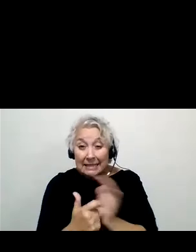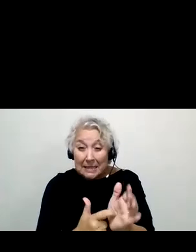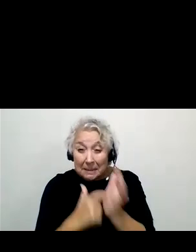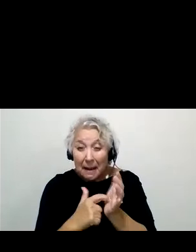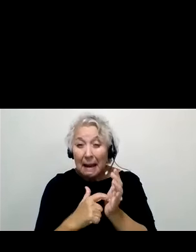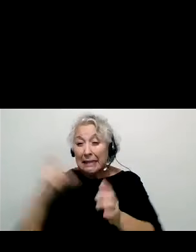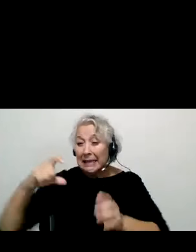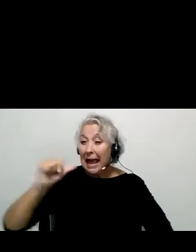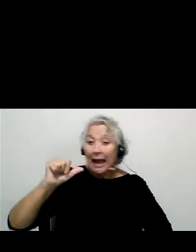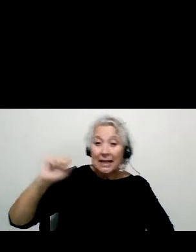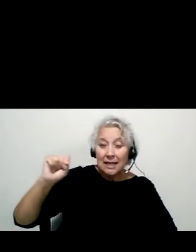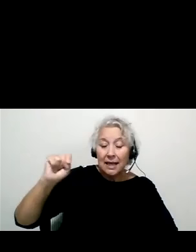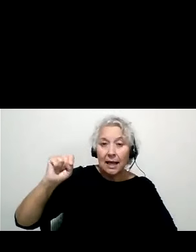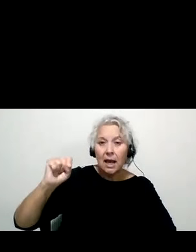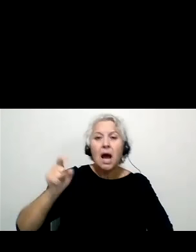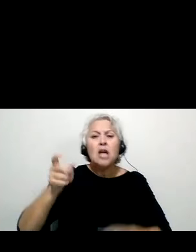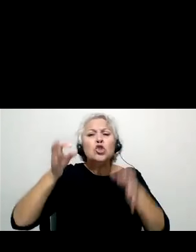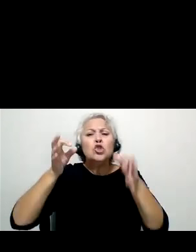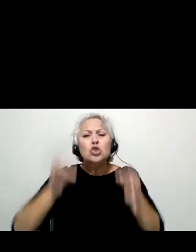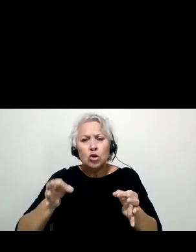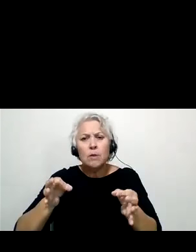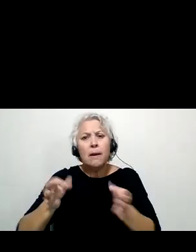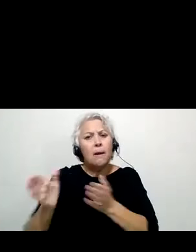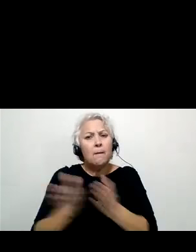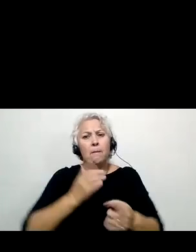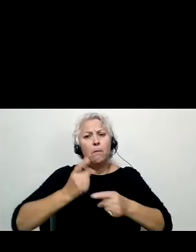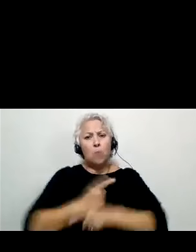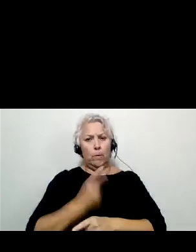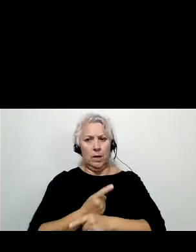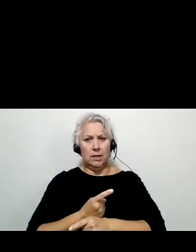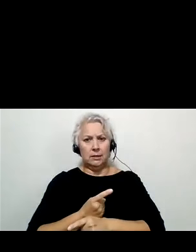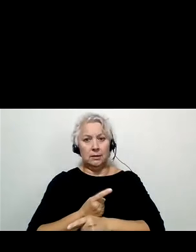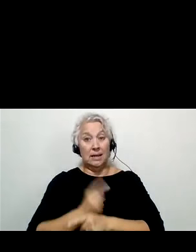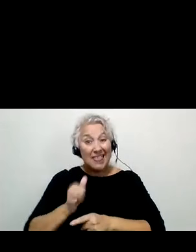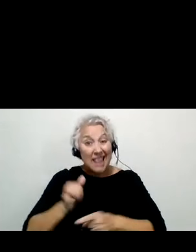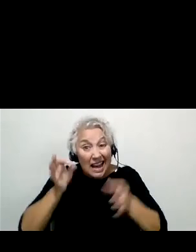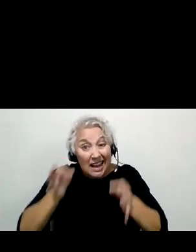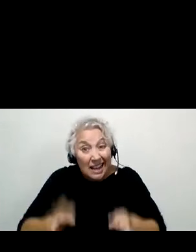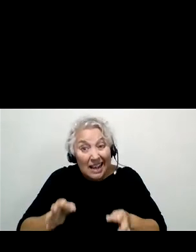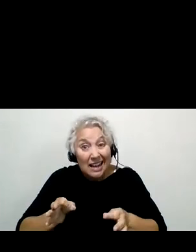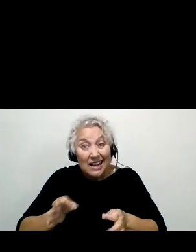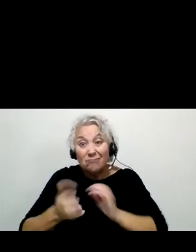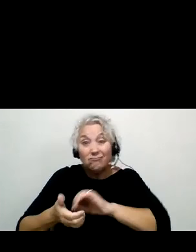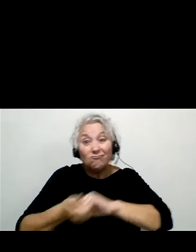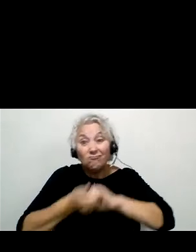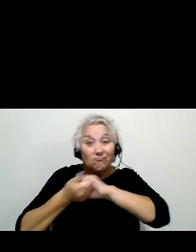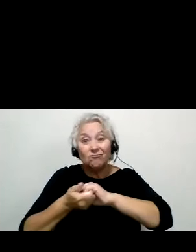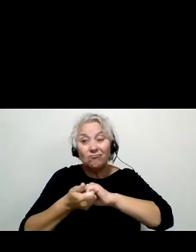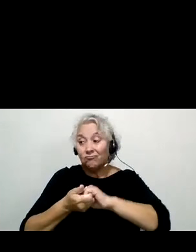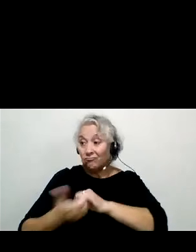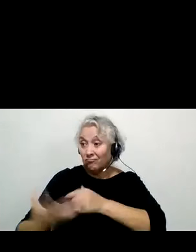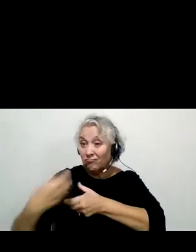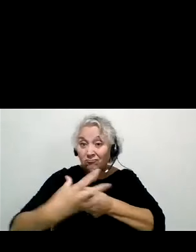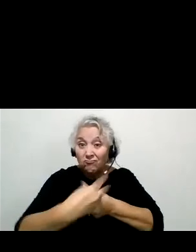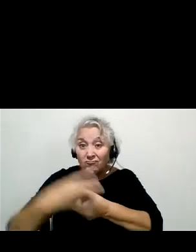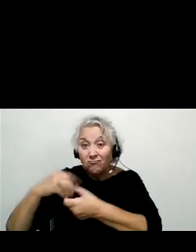AT support are determined in order to plan appropriately. This determination is made collaboratively and with active